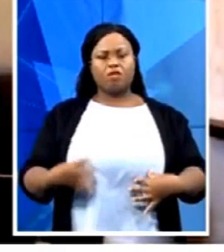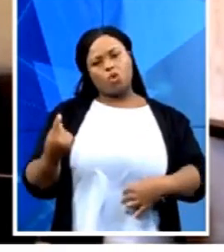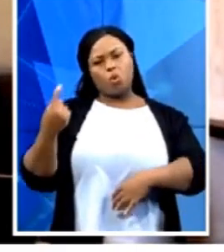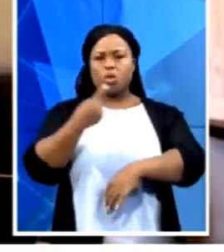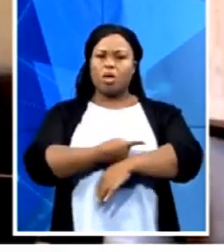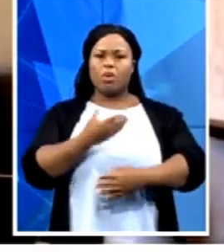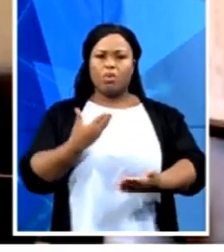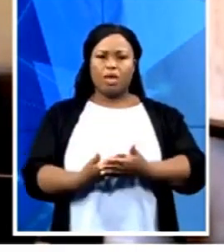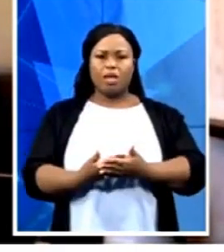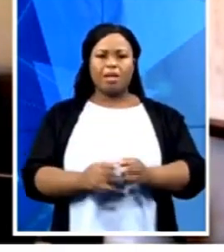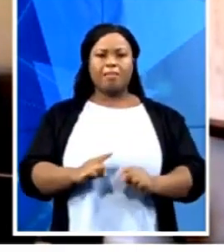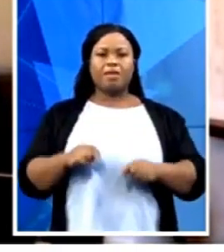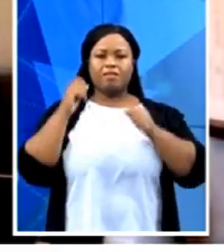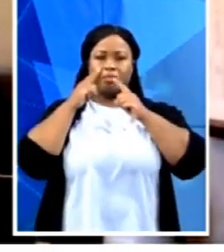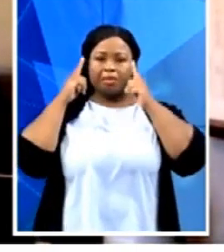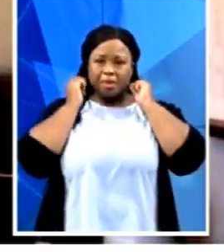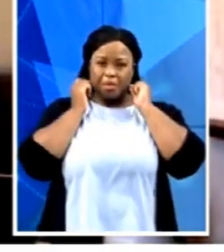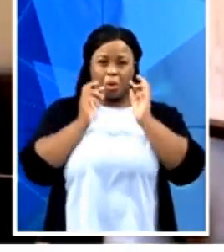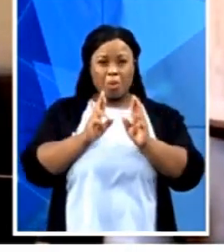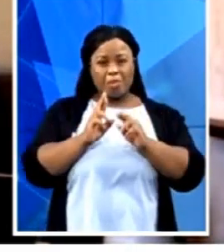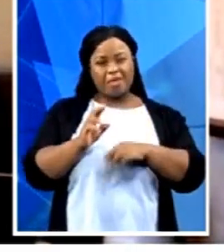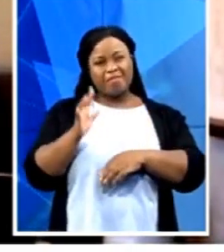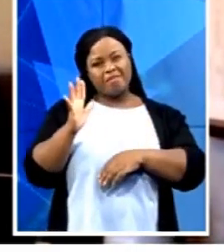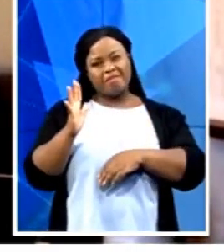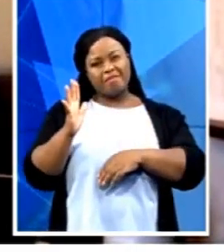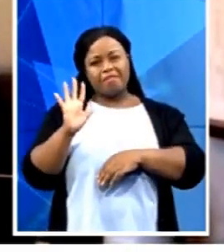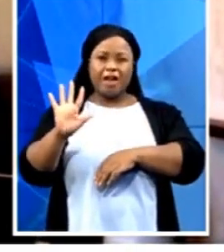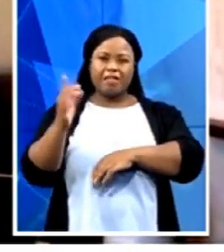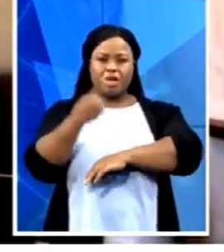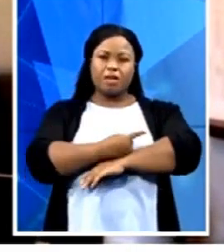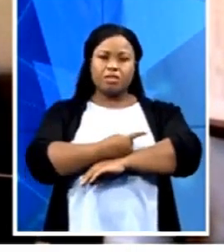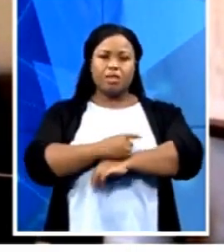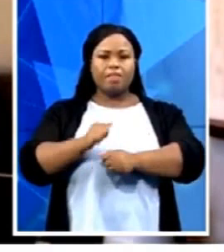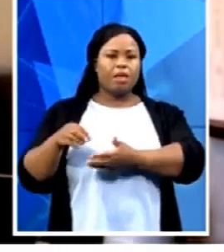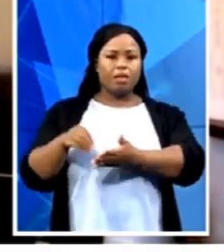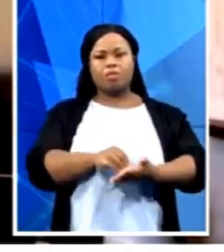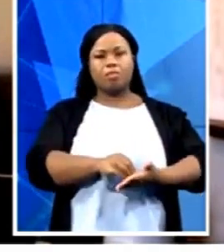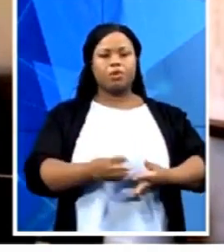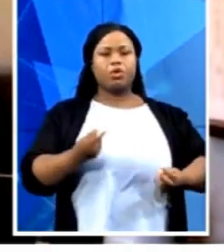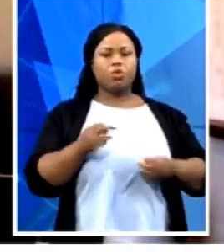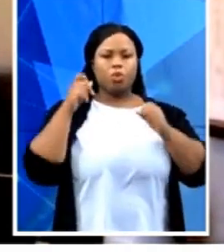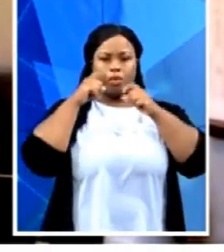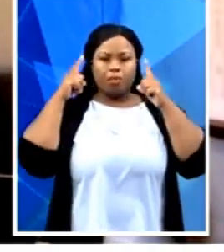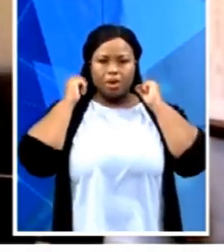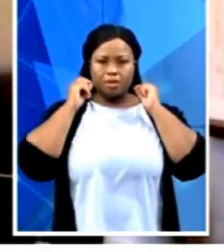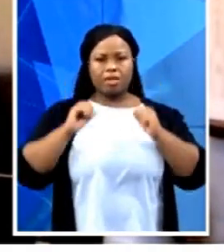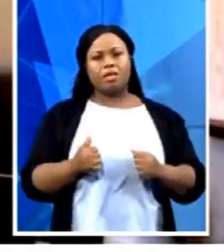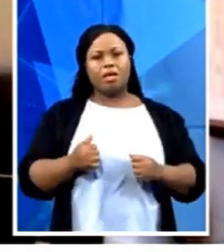hopefully 5 days before we bring a new mask. And so at the end of the day, the gowns are properly disposed